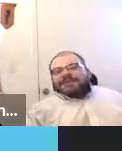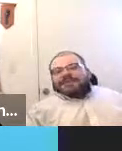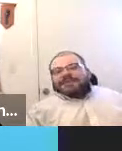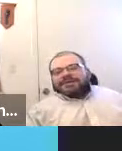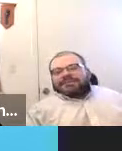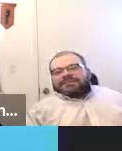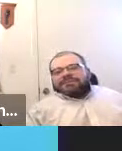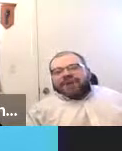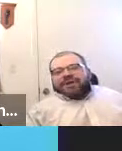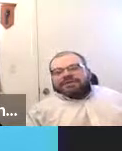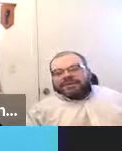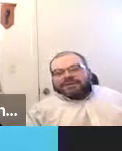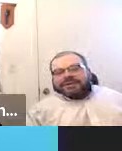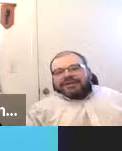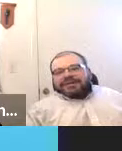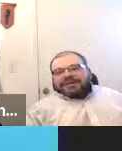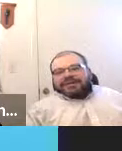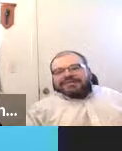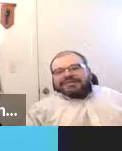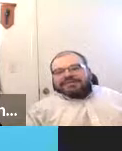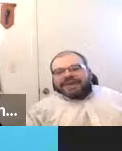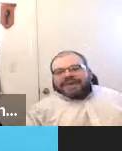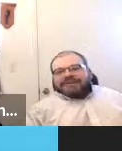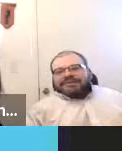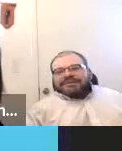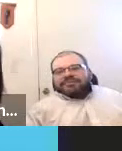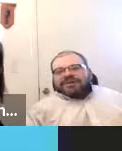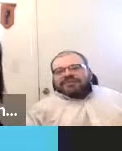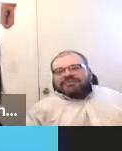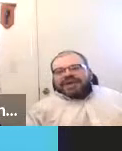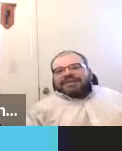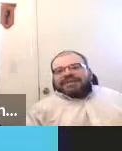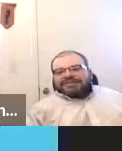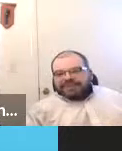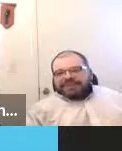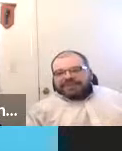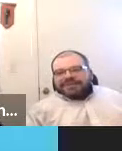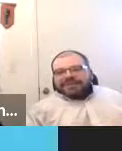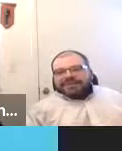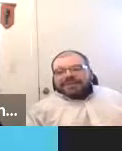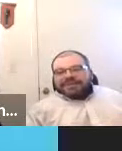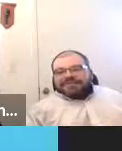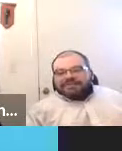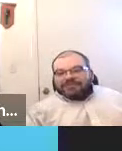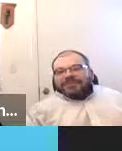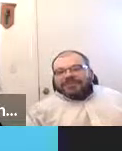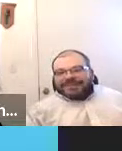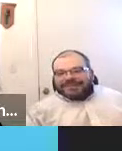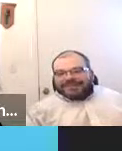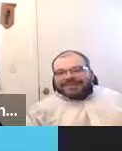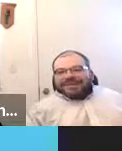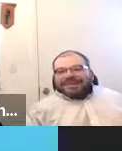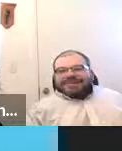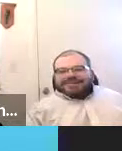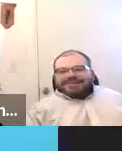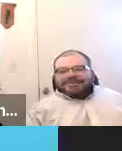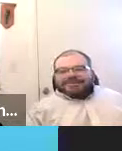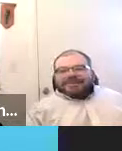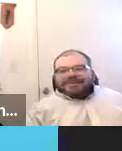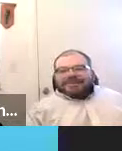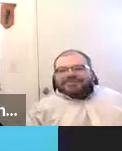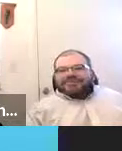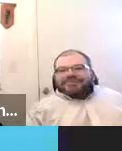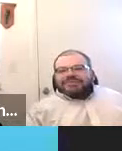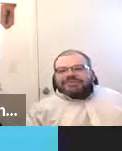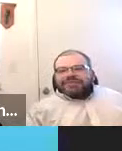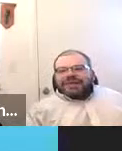I think that child rearing is, in fact, one giant experiment in teaching moral lessons. And so if